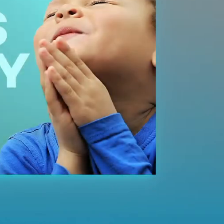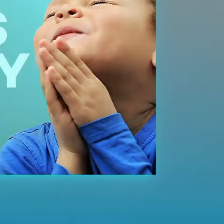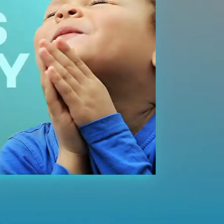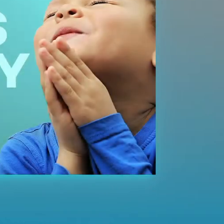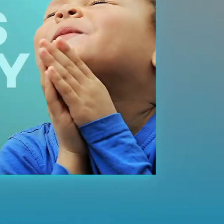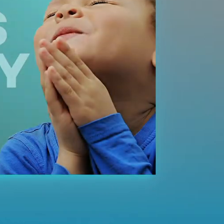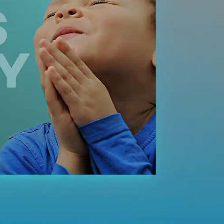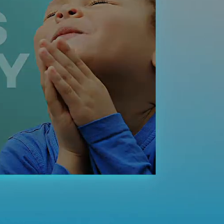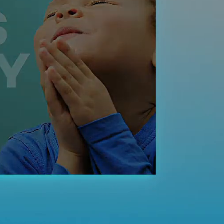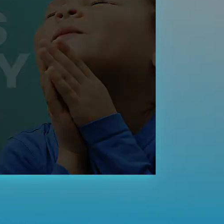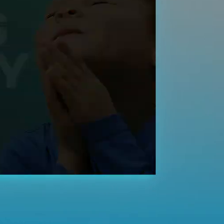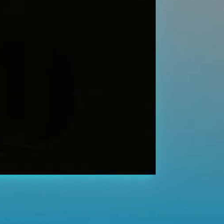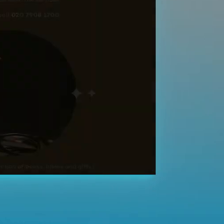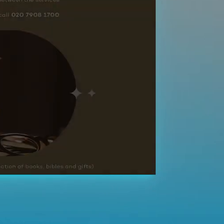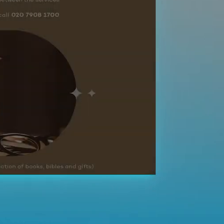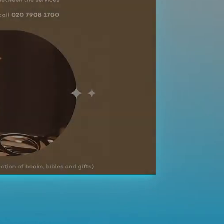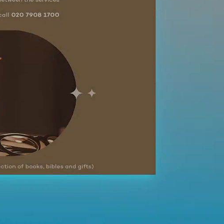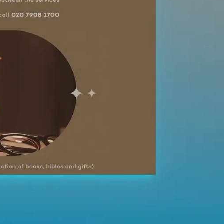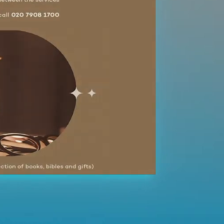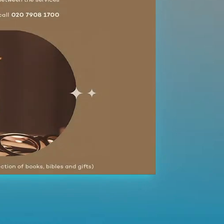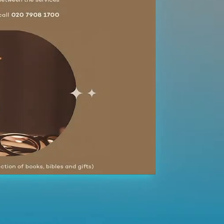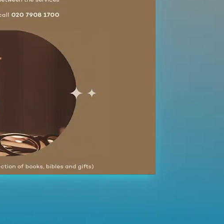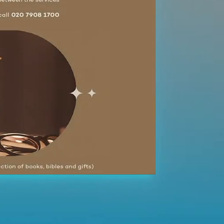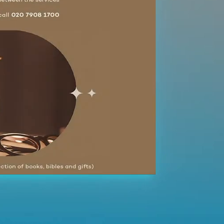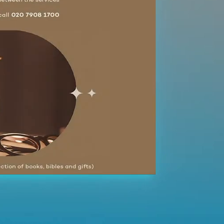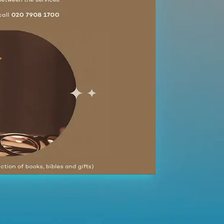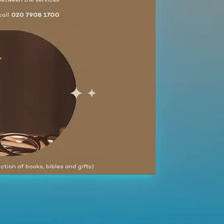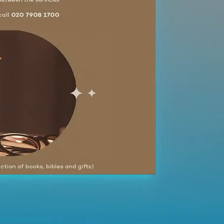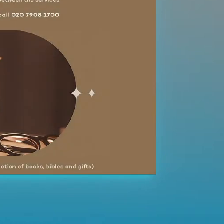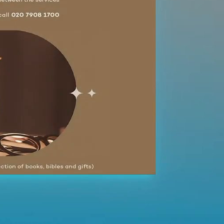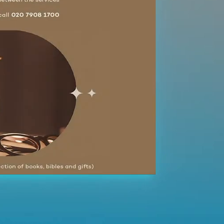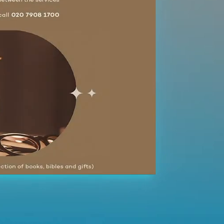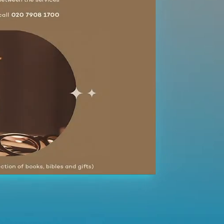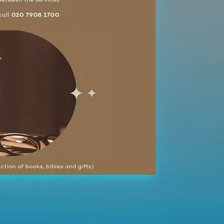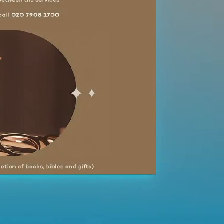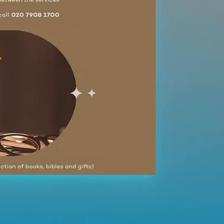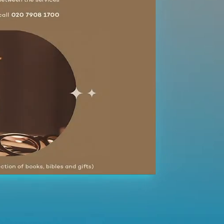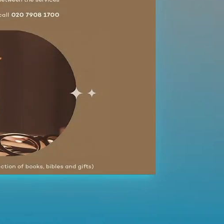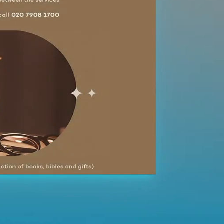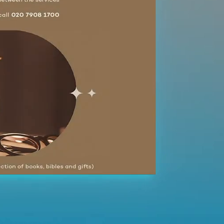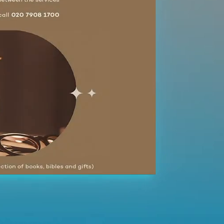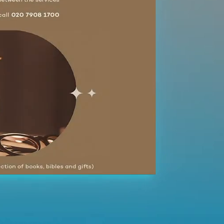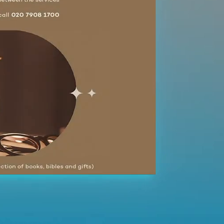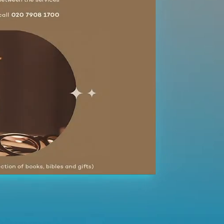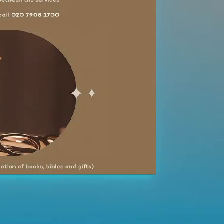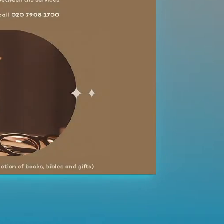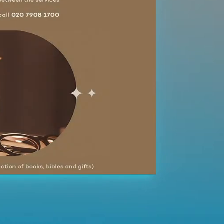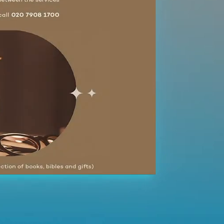Yahweh. The world shall run, He is Yahweh.